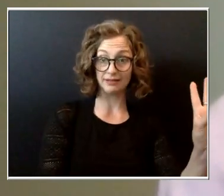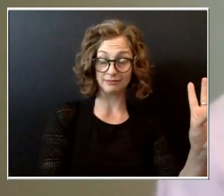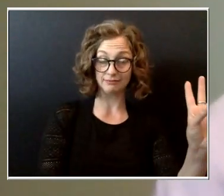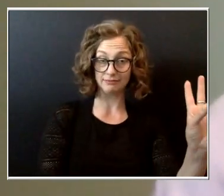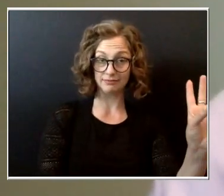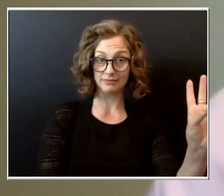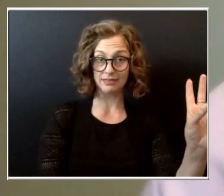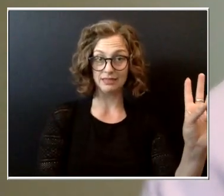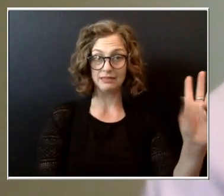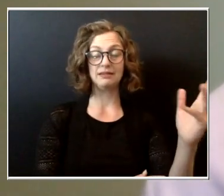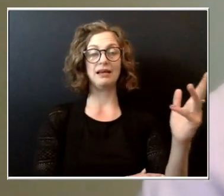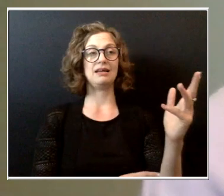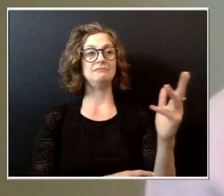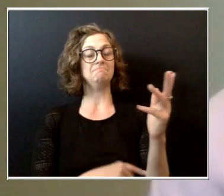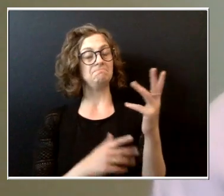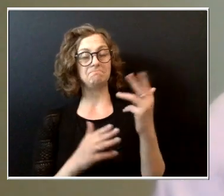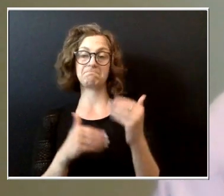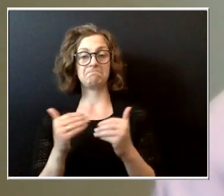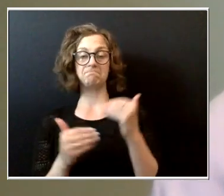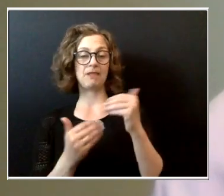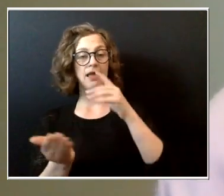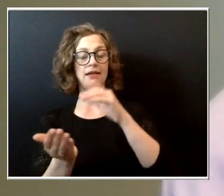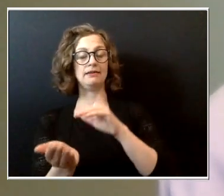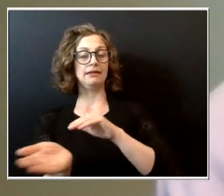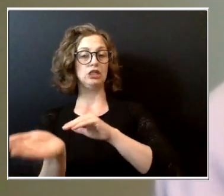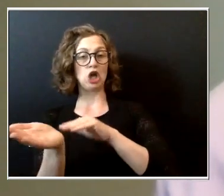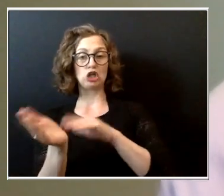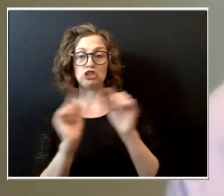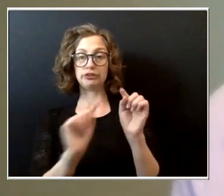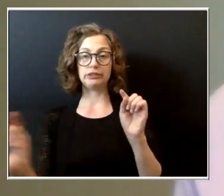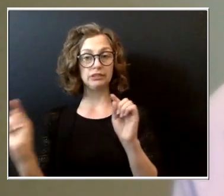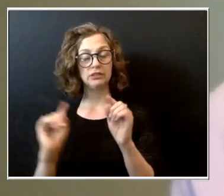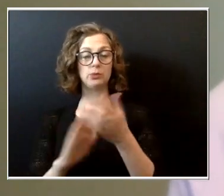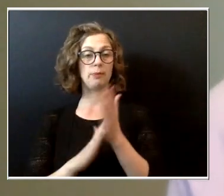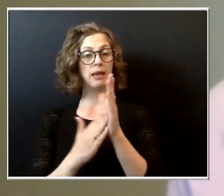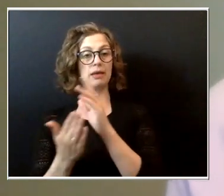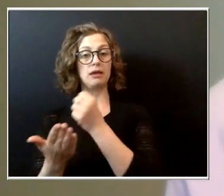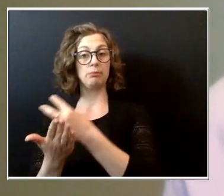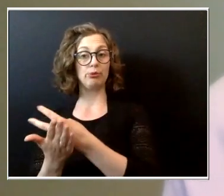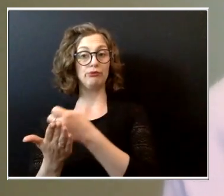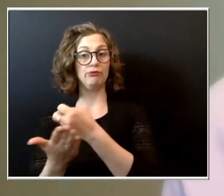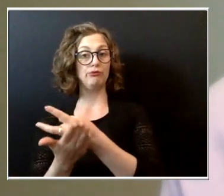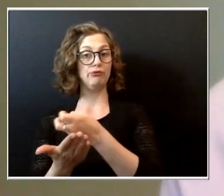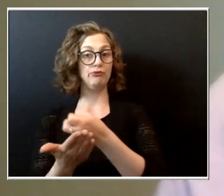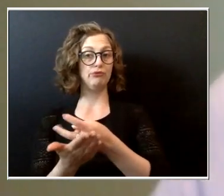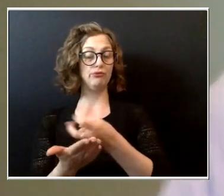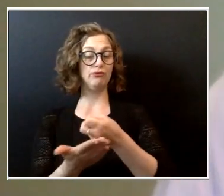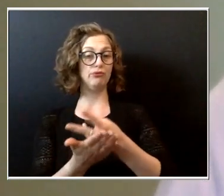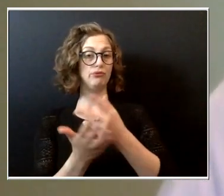were approved and started with the Lenire,